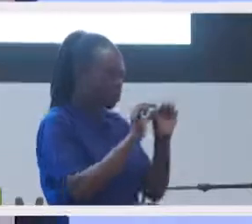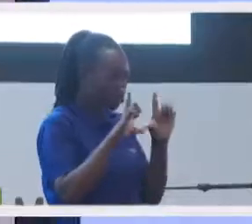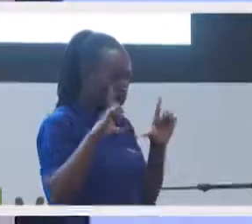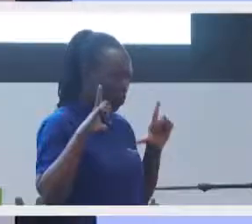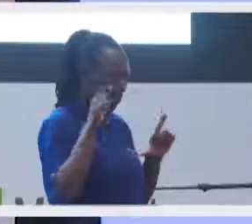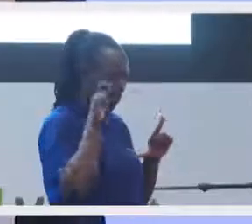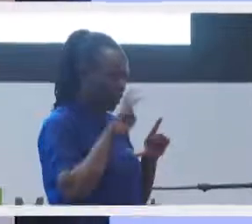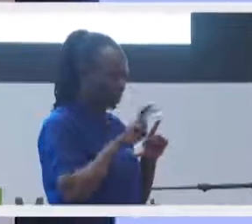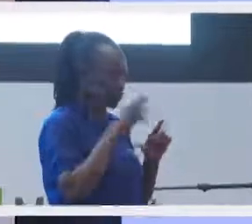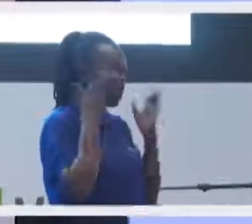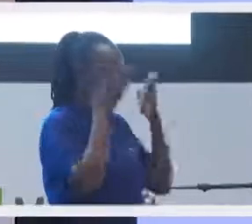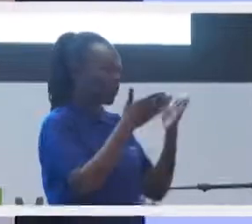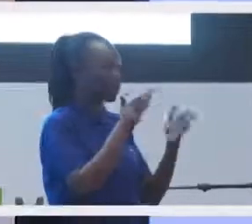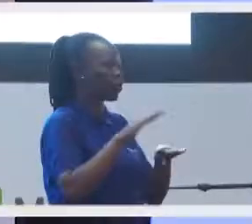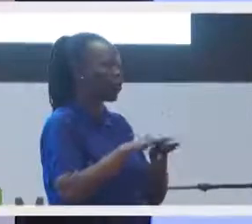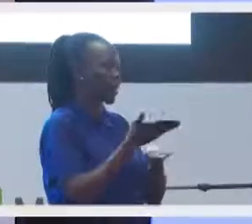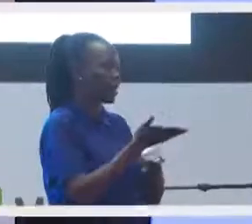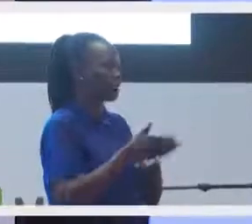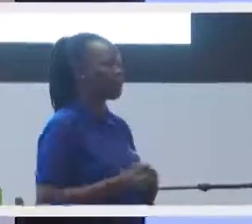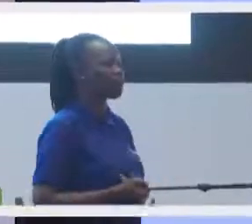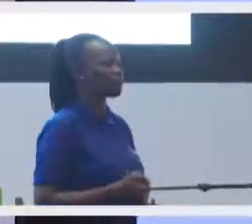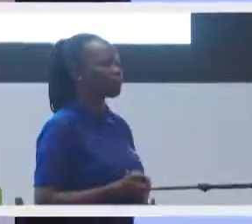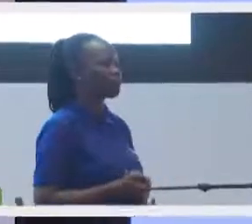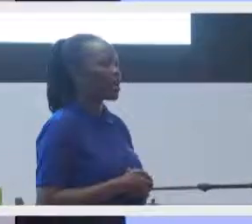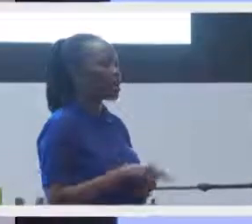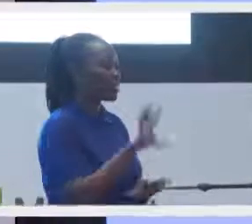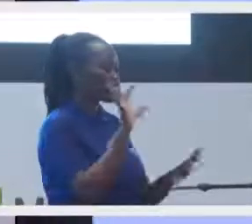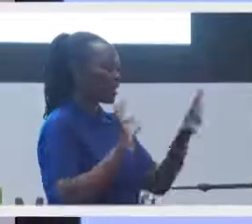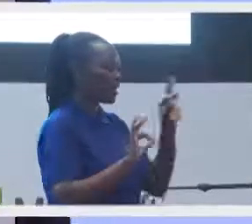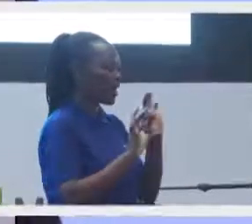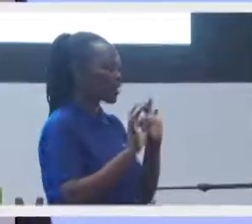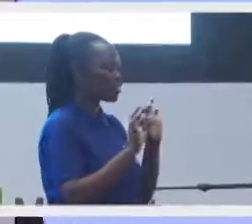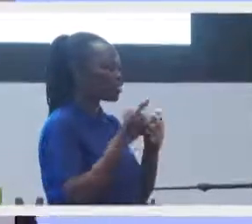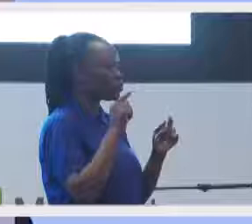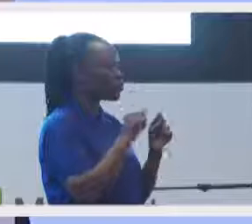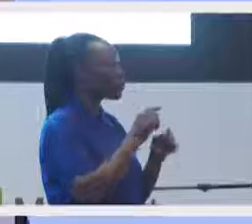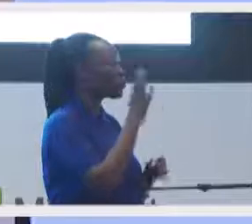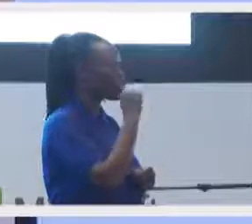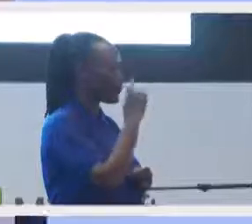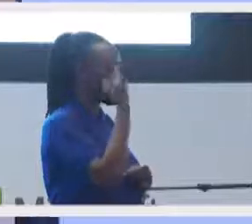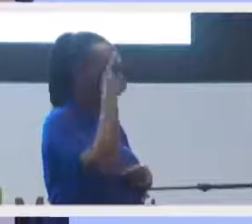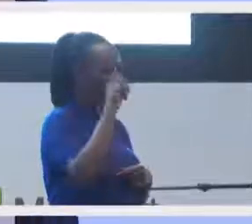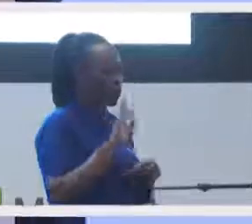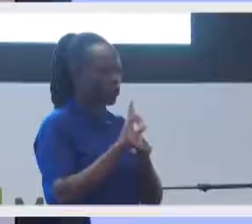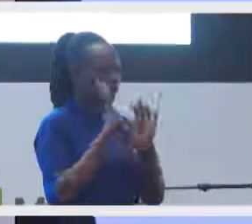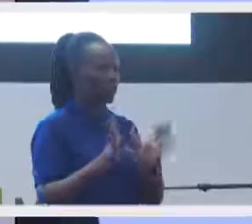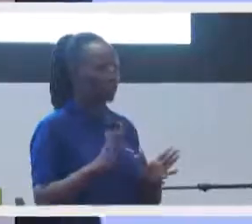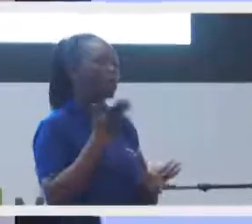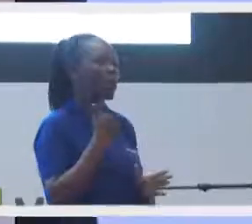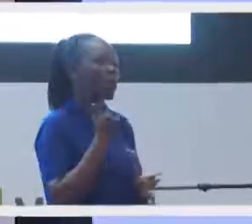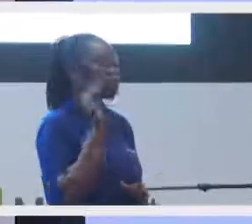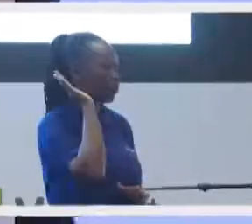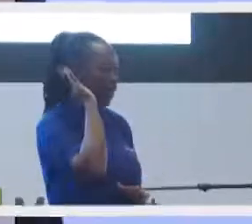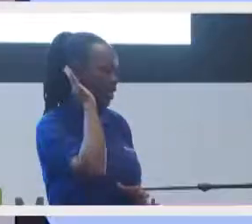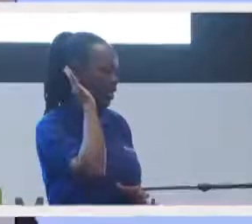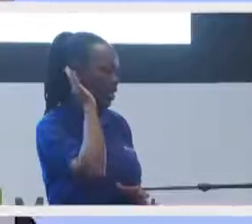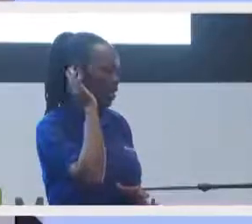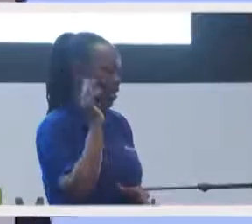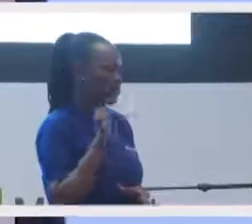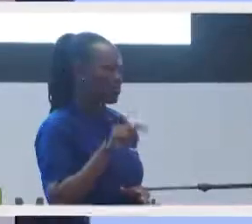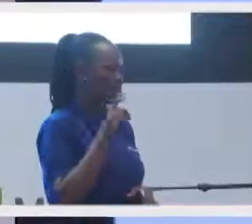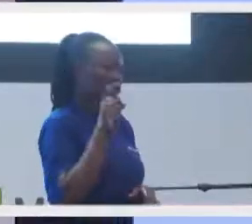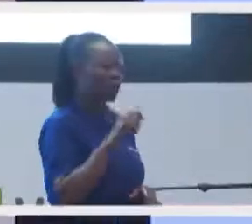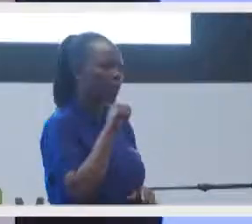you want to focus on. Select to Speak is a feature for users who need synthesized speech, but may not need to